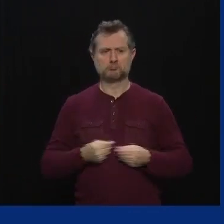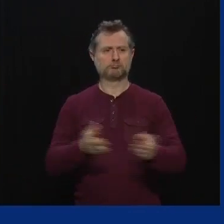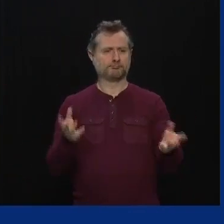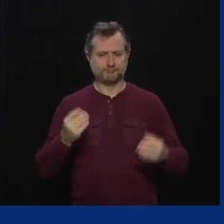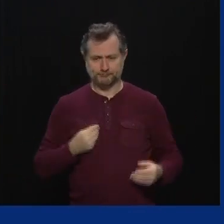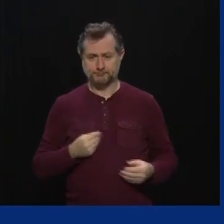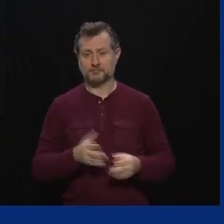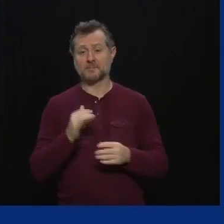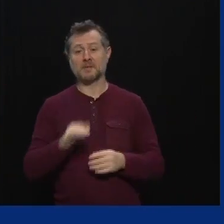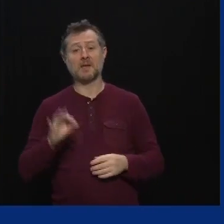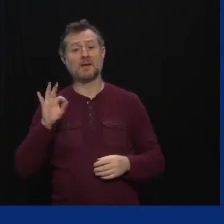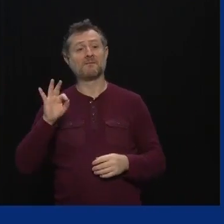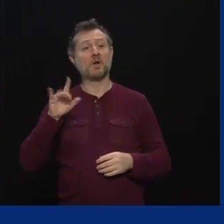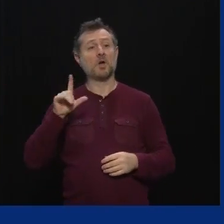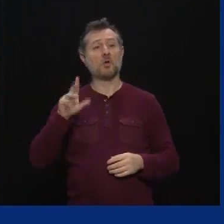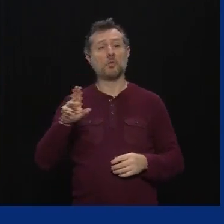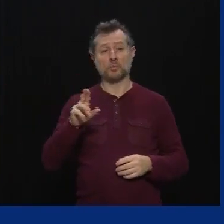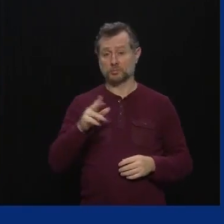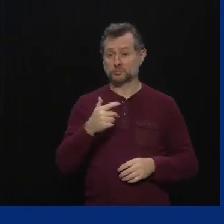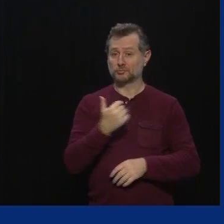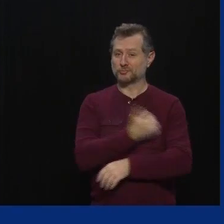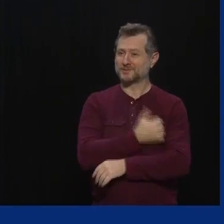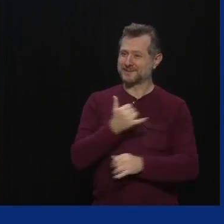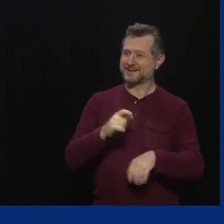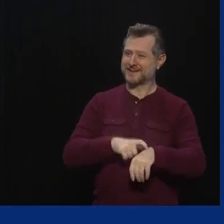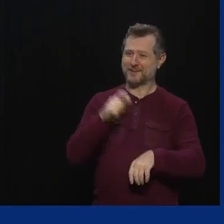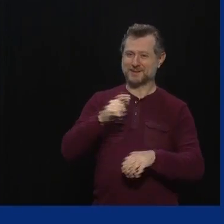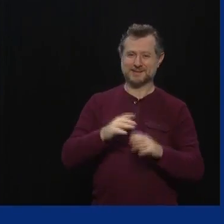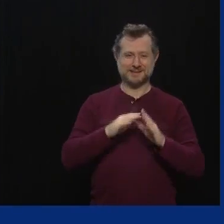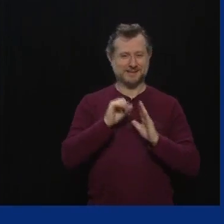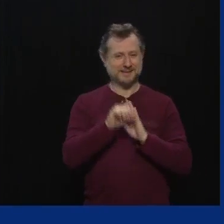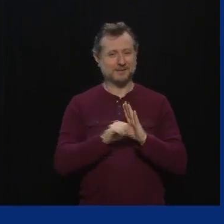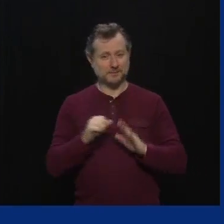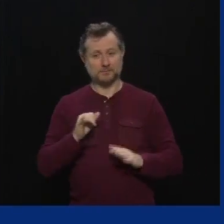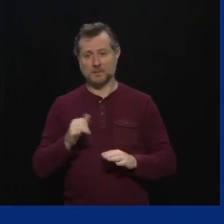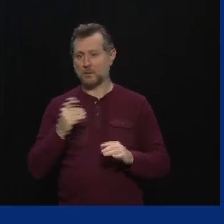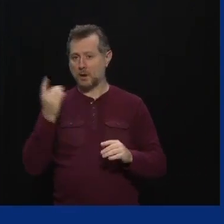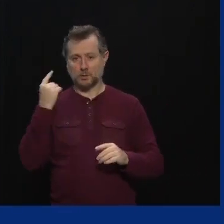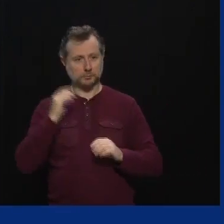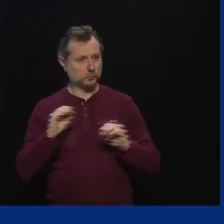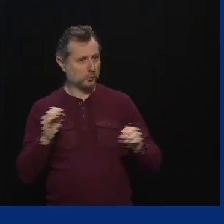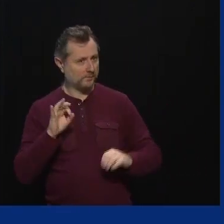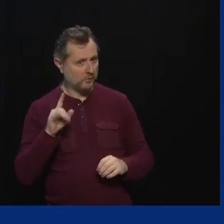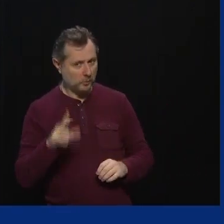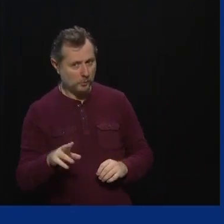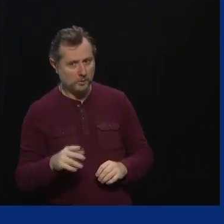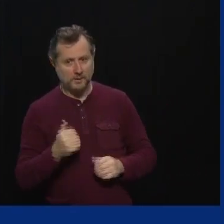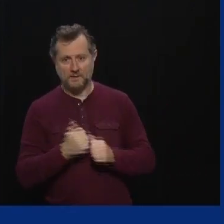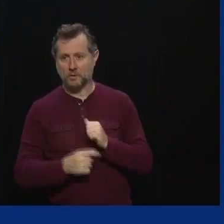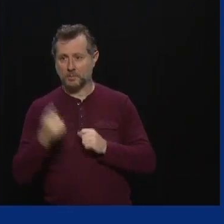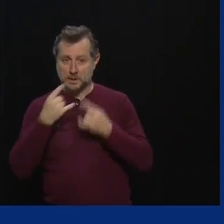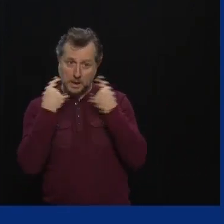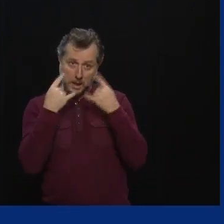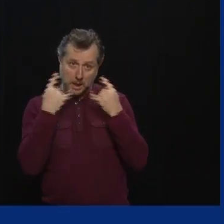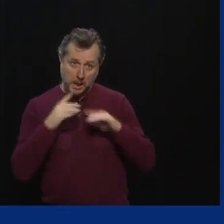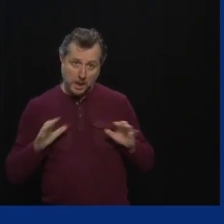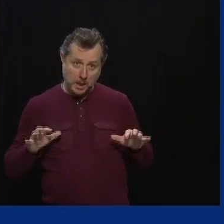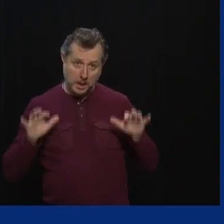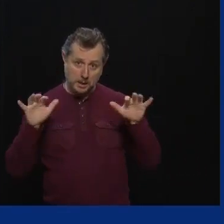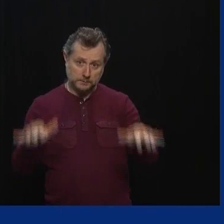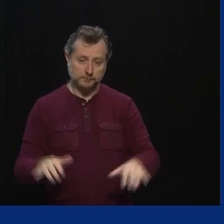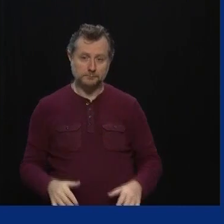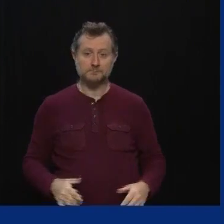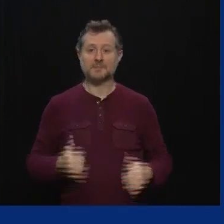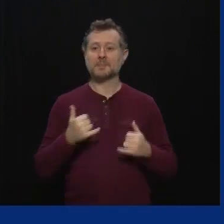that? Last year, I don't know, a lot of people got the flu because everybody wore their masks, and that was good. with lesser restrictions. We want to make sure